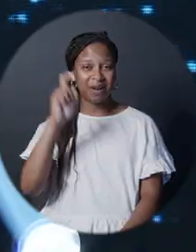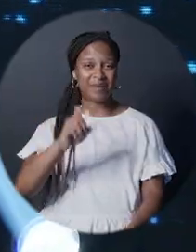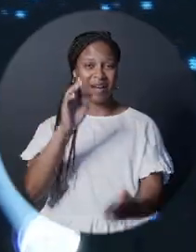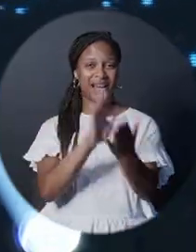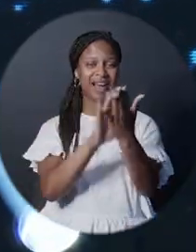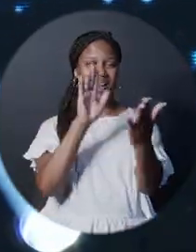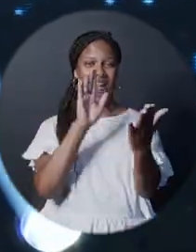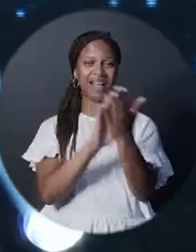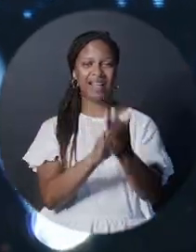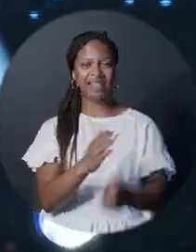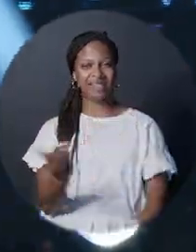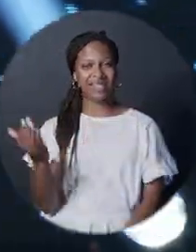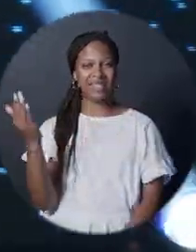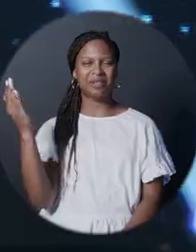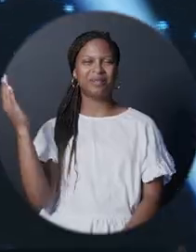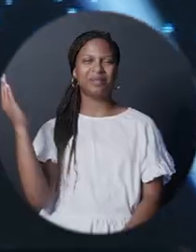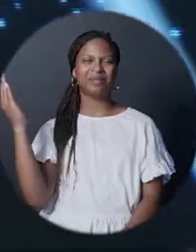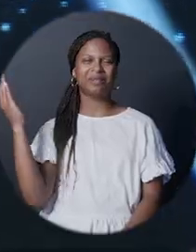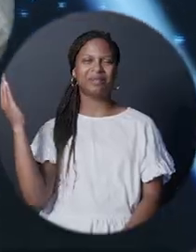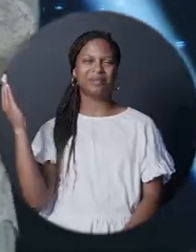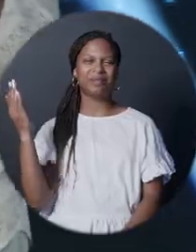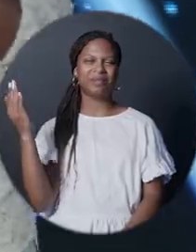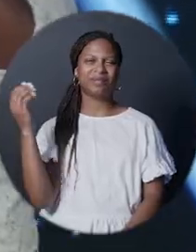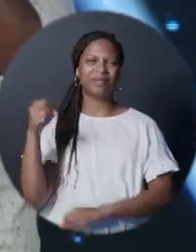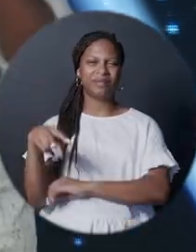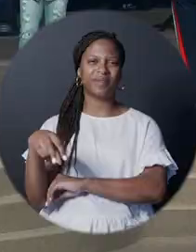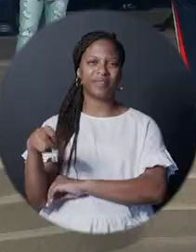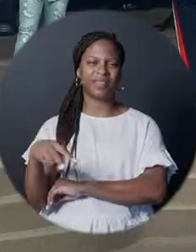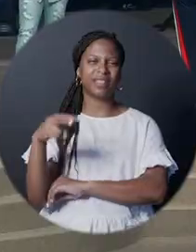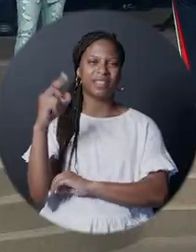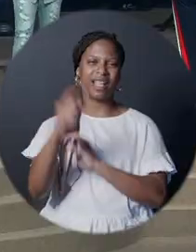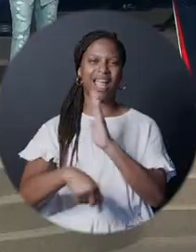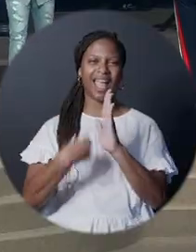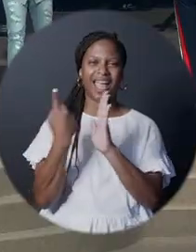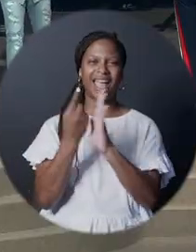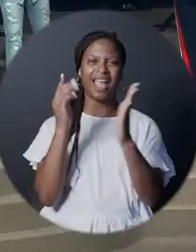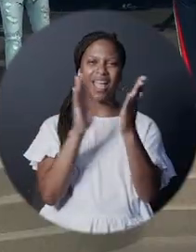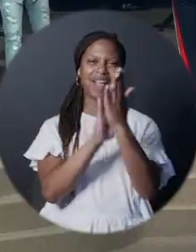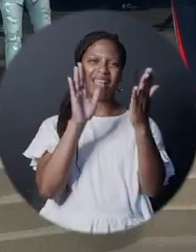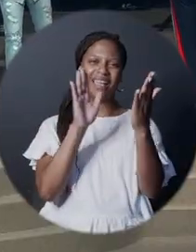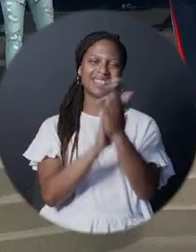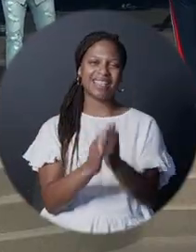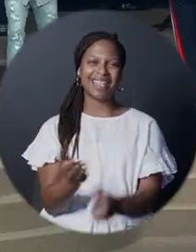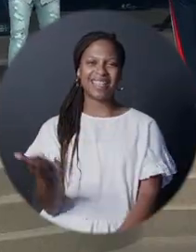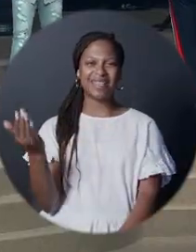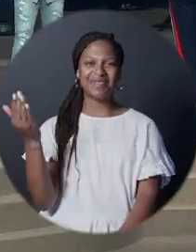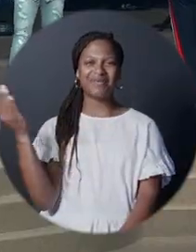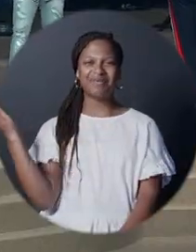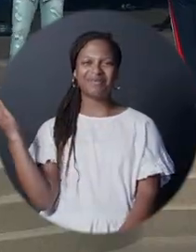Anybody know you gotta praise Him? In the midnight